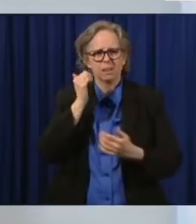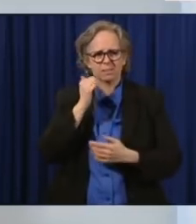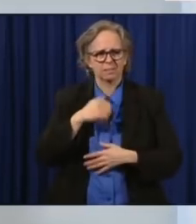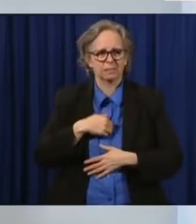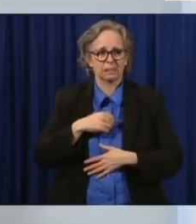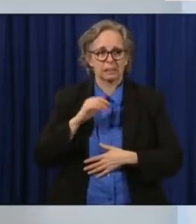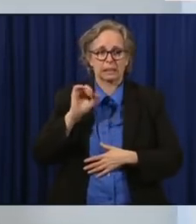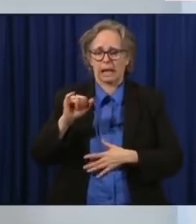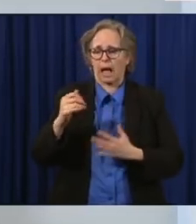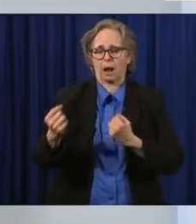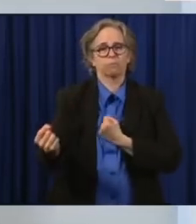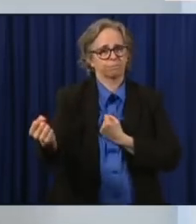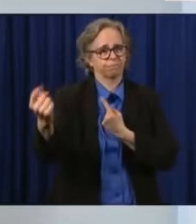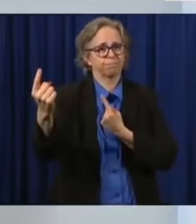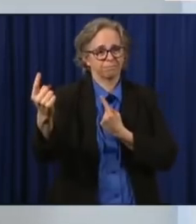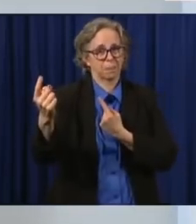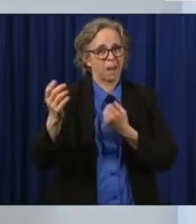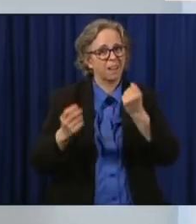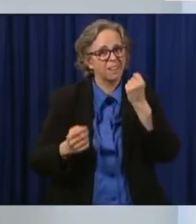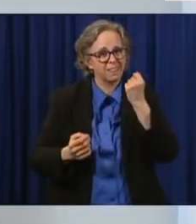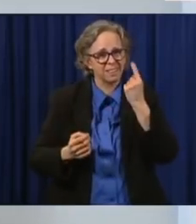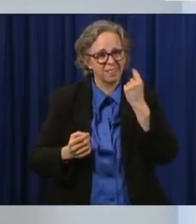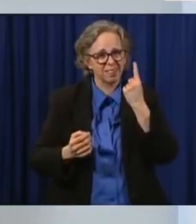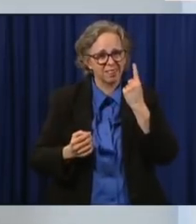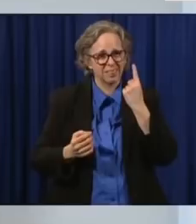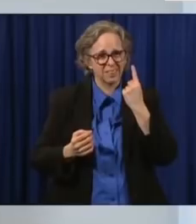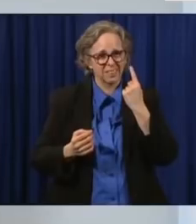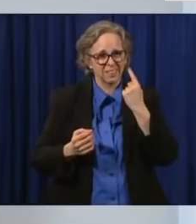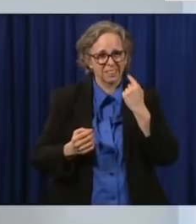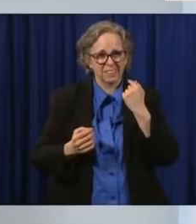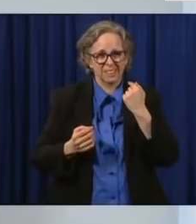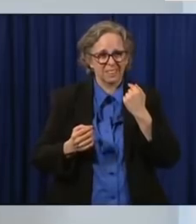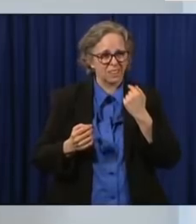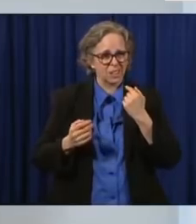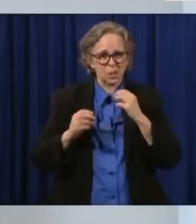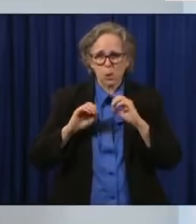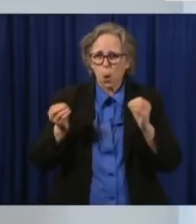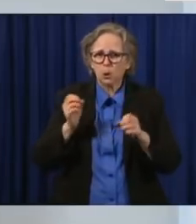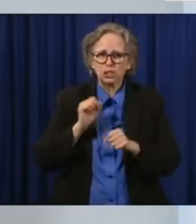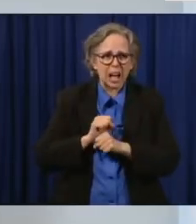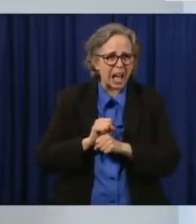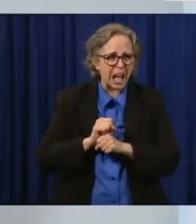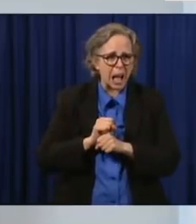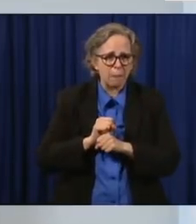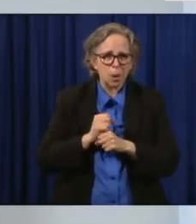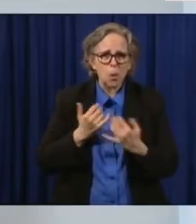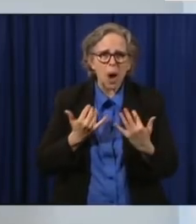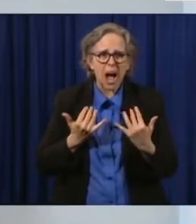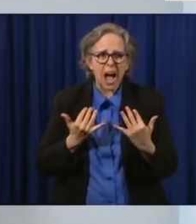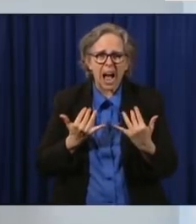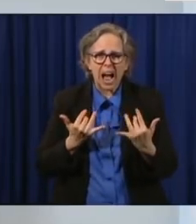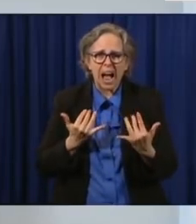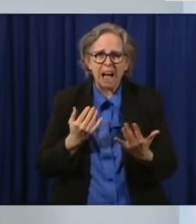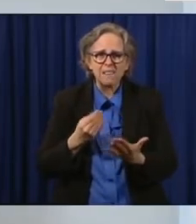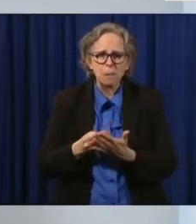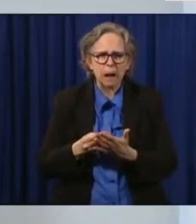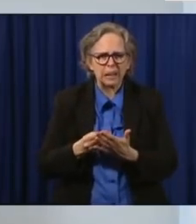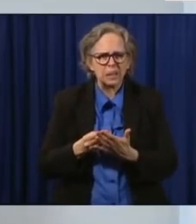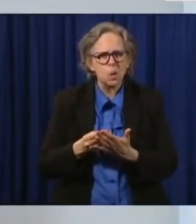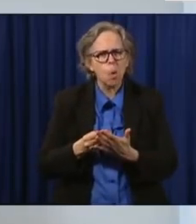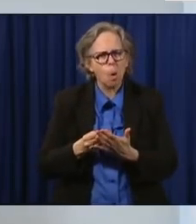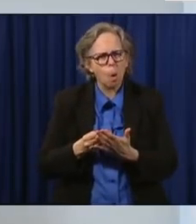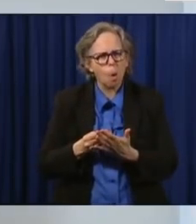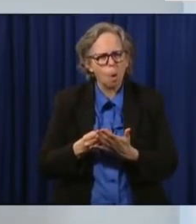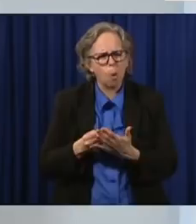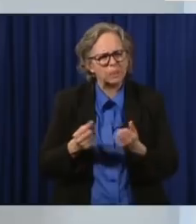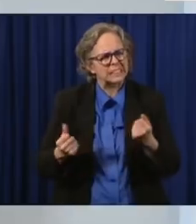in. If you are without a job and you're waiting to get your unemployment benefits, it's a very scary